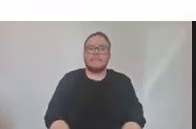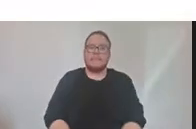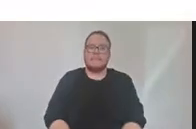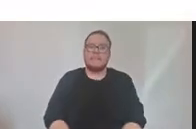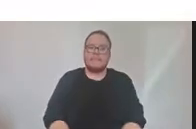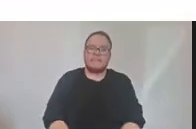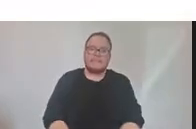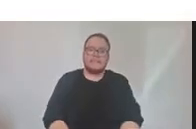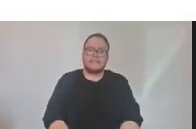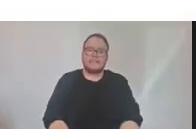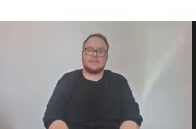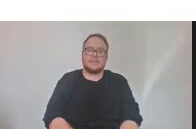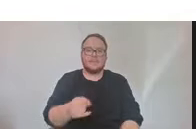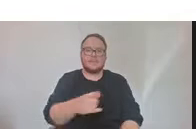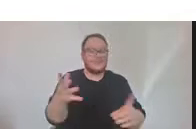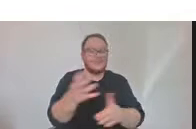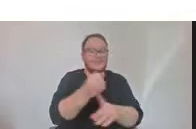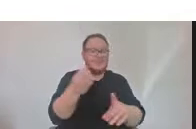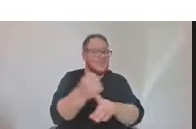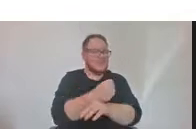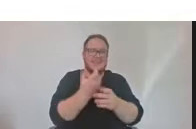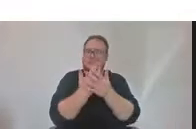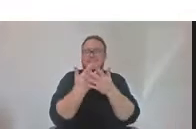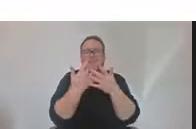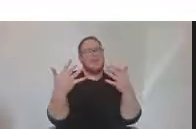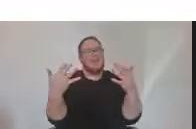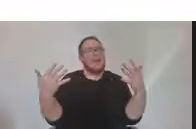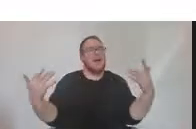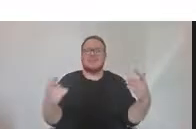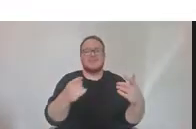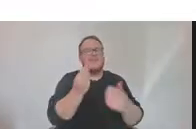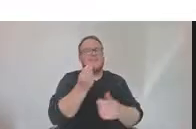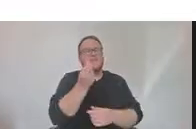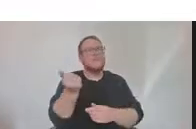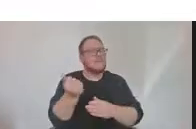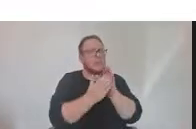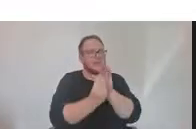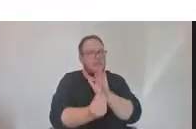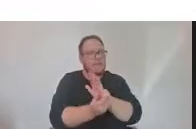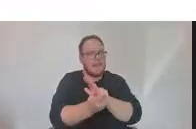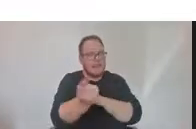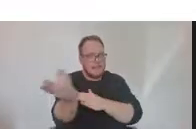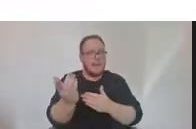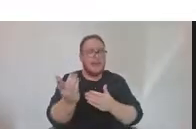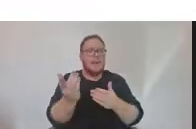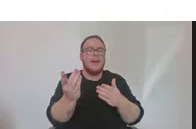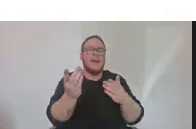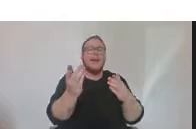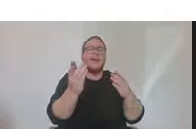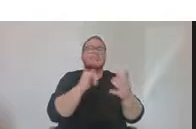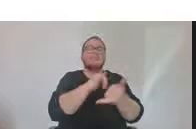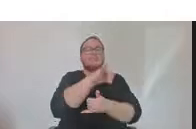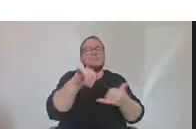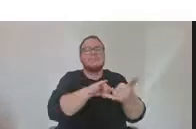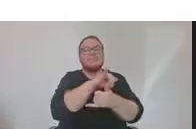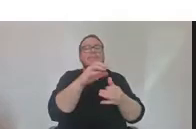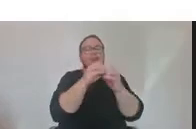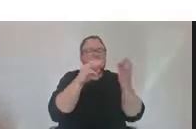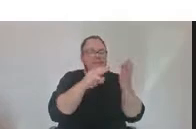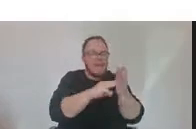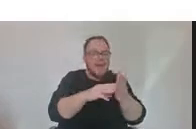So lots of successes to date. These are just a real few examples. Drayton Manor, Alton Towers,